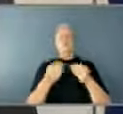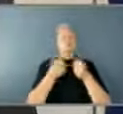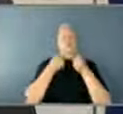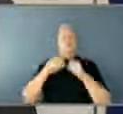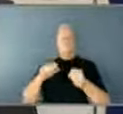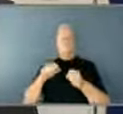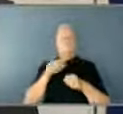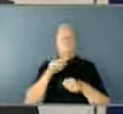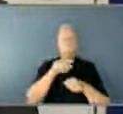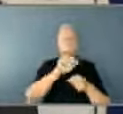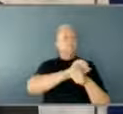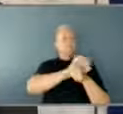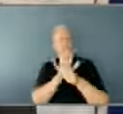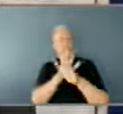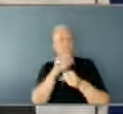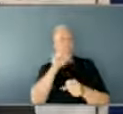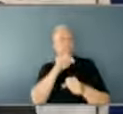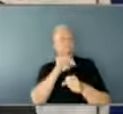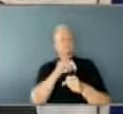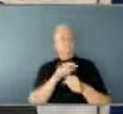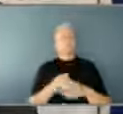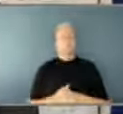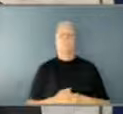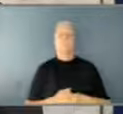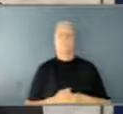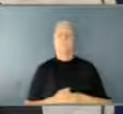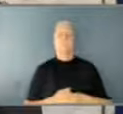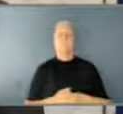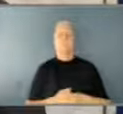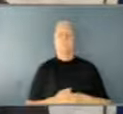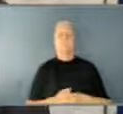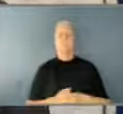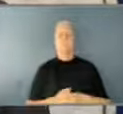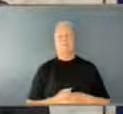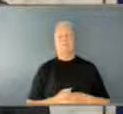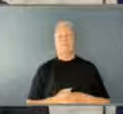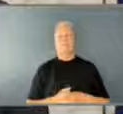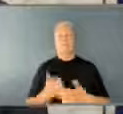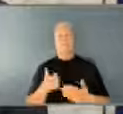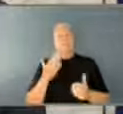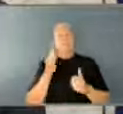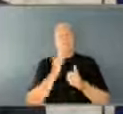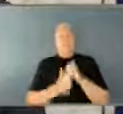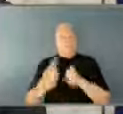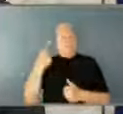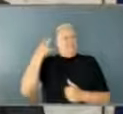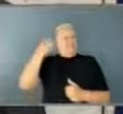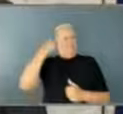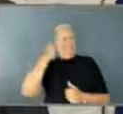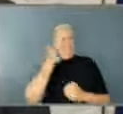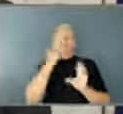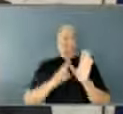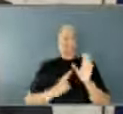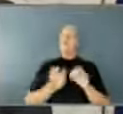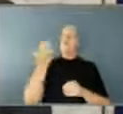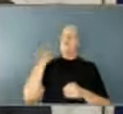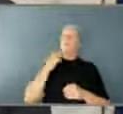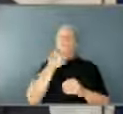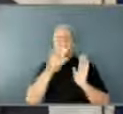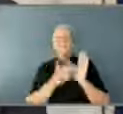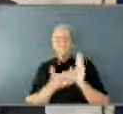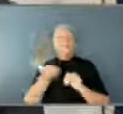COVID disease. That is a position that we wouldn't have dreamt of a year ago, 6 months ago. It is a very,